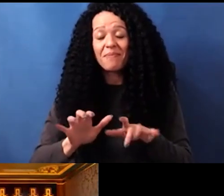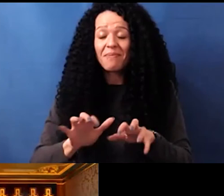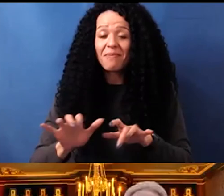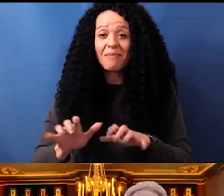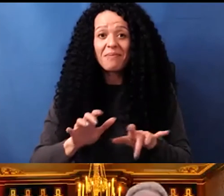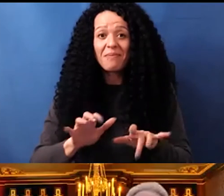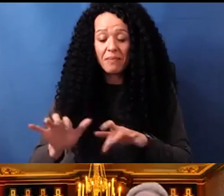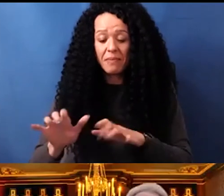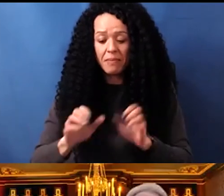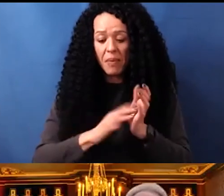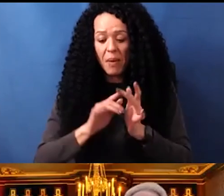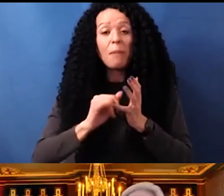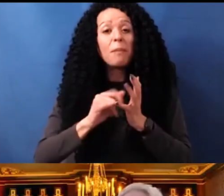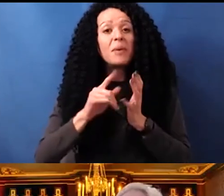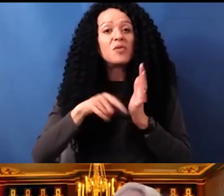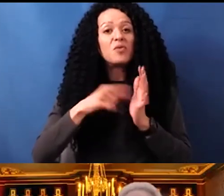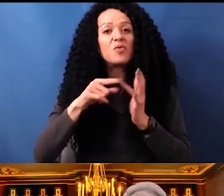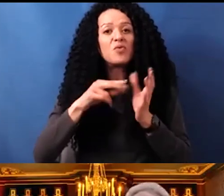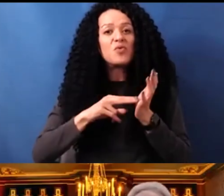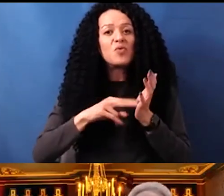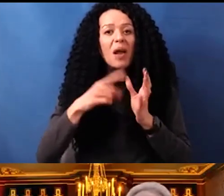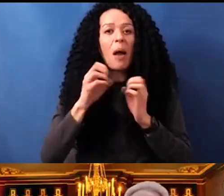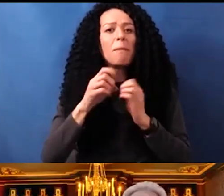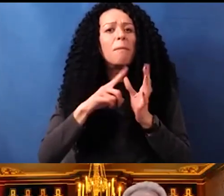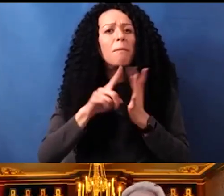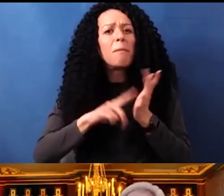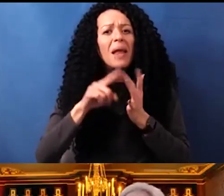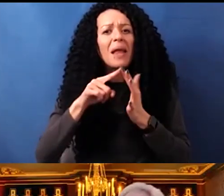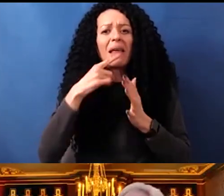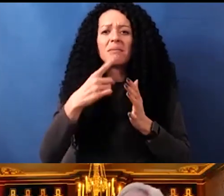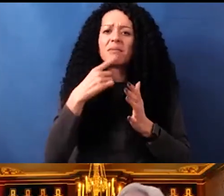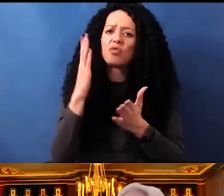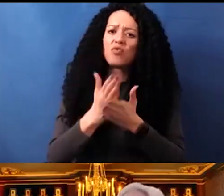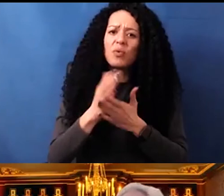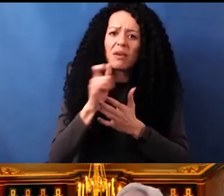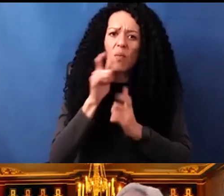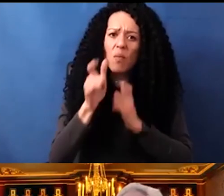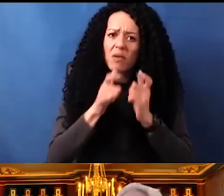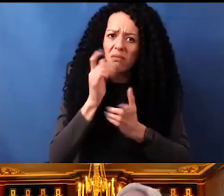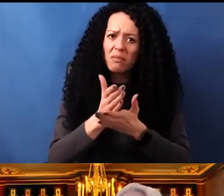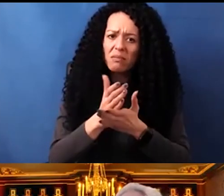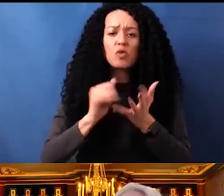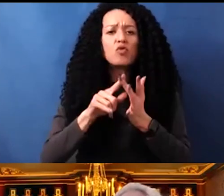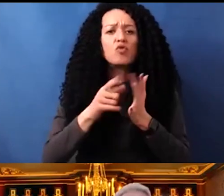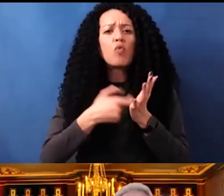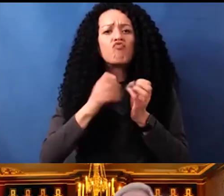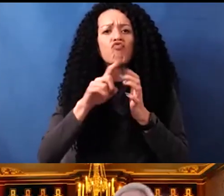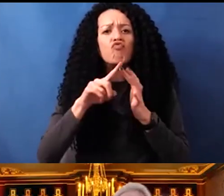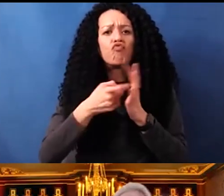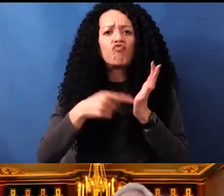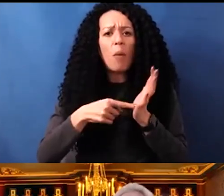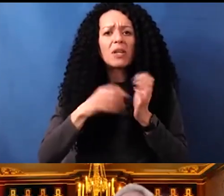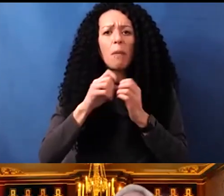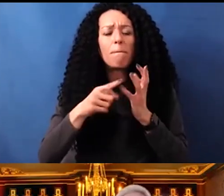Miss Joanna Bailey echoes such truth in her words. Yes. Mr. Robert Burns is